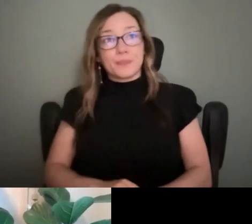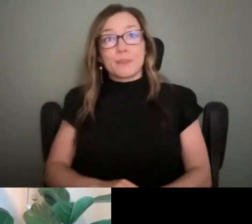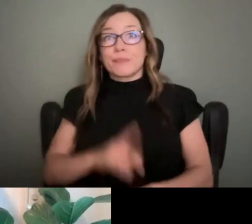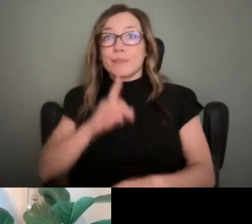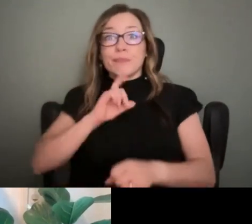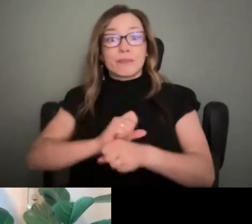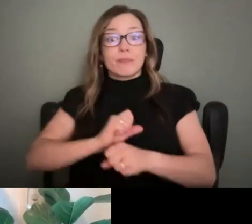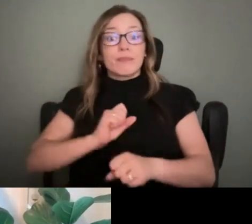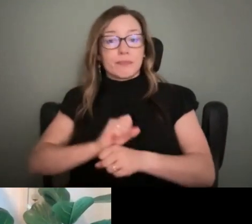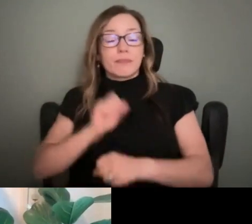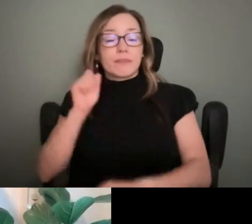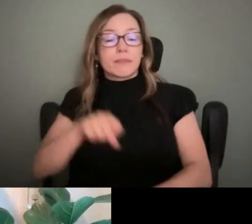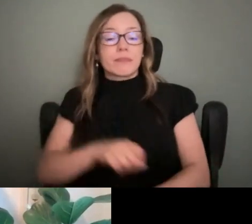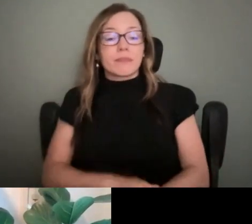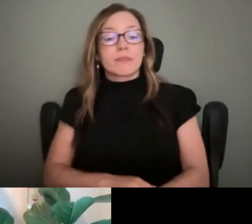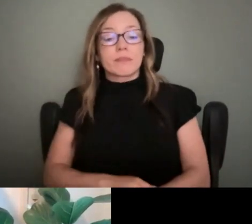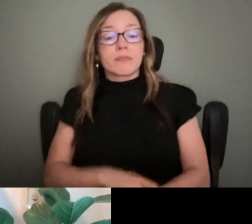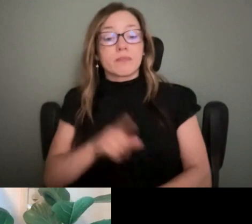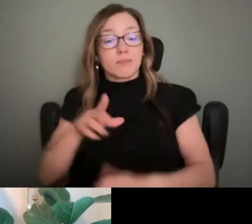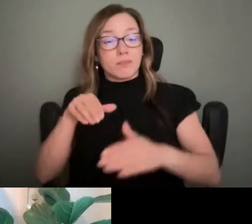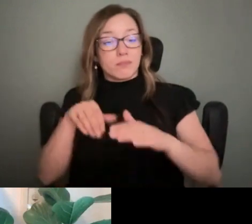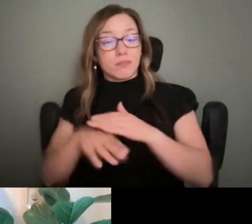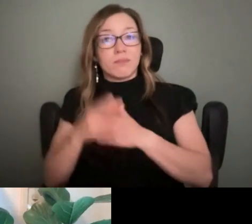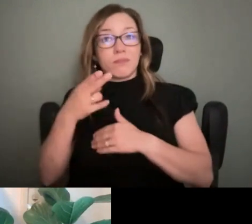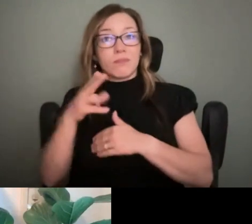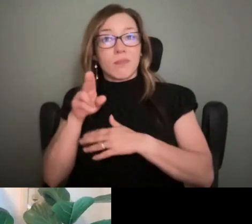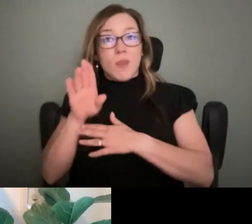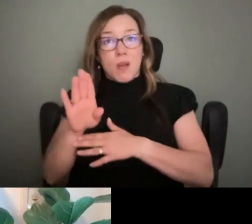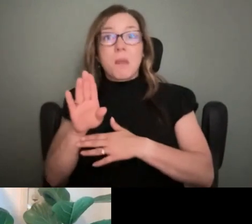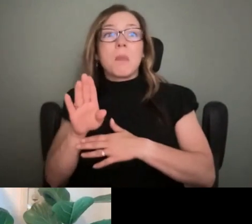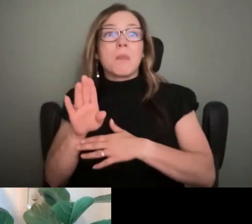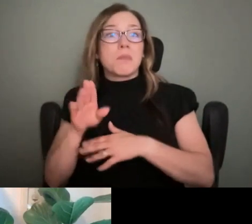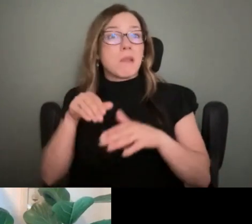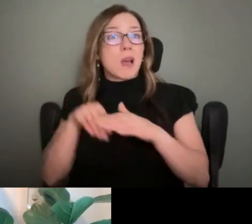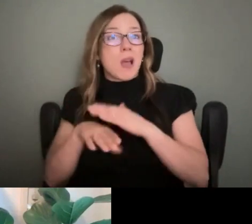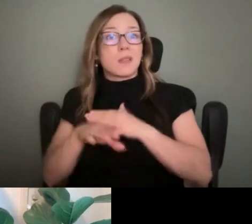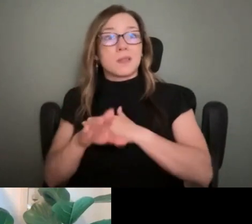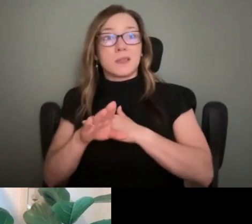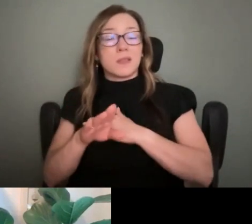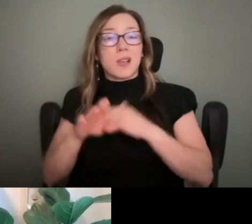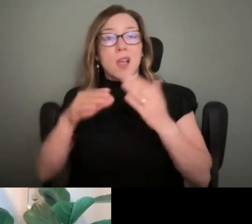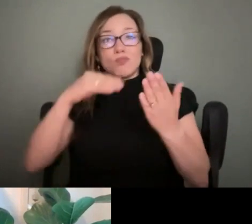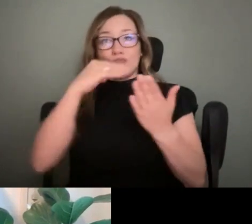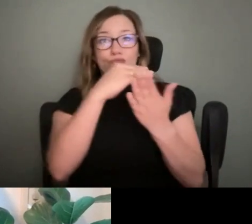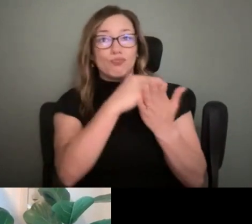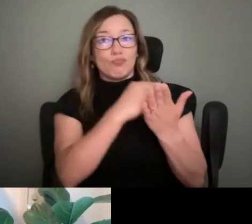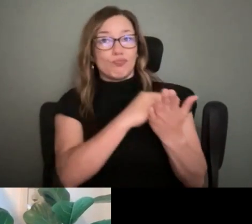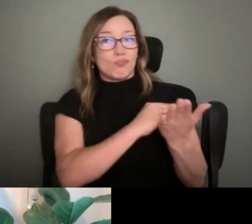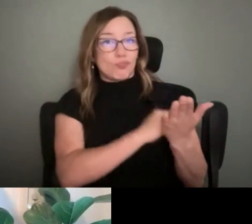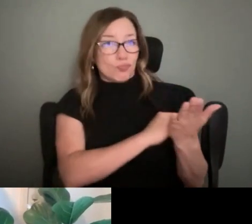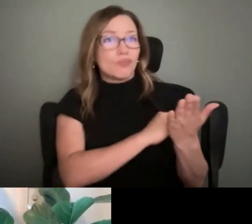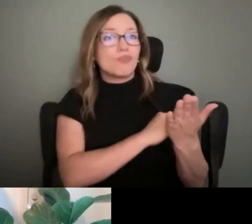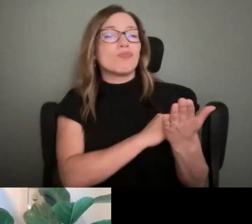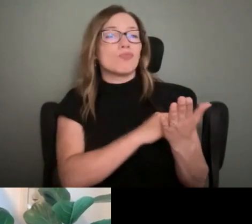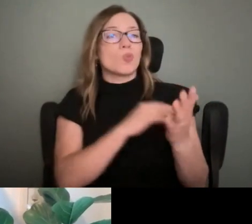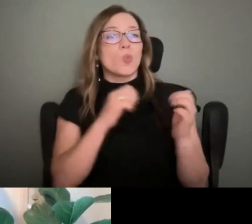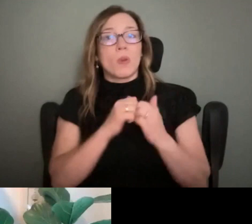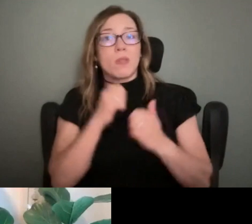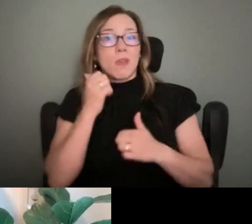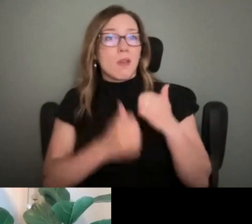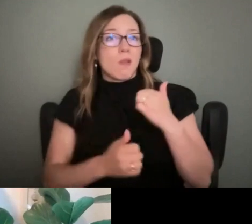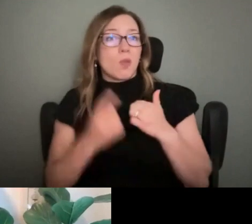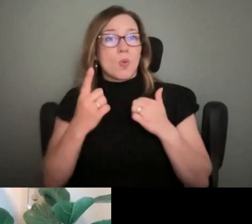Absolutely. So once you enter the hub, you're able to access a directory with